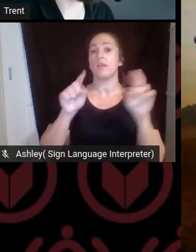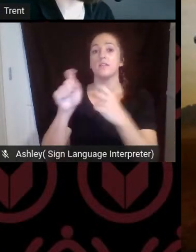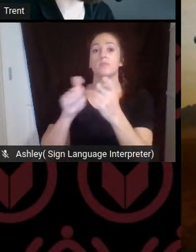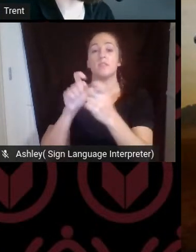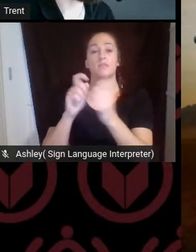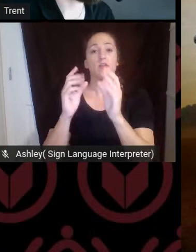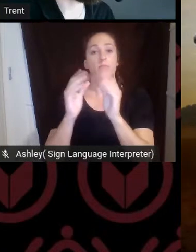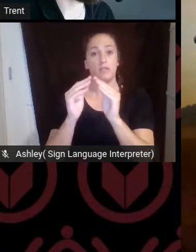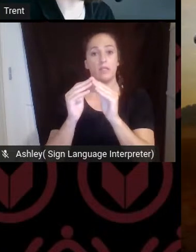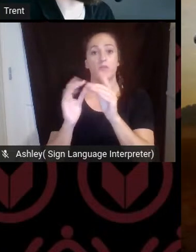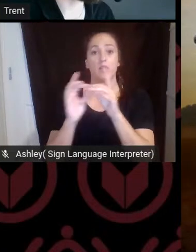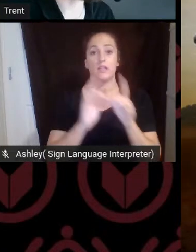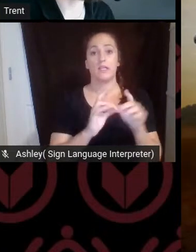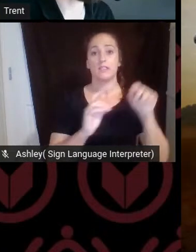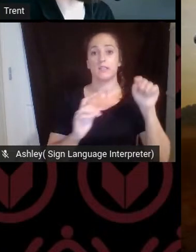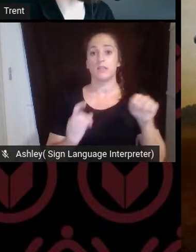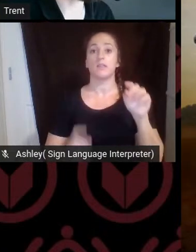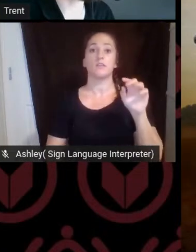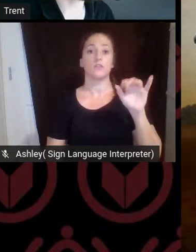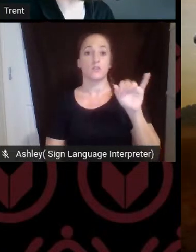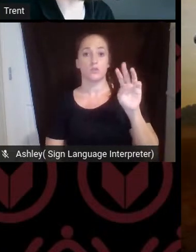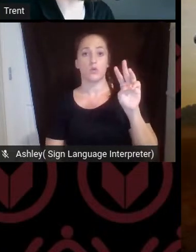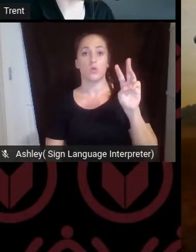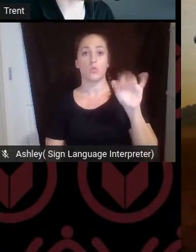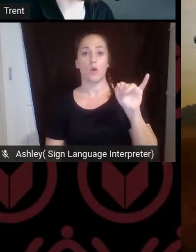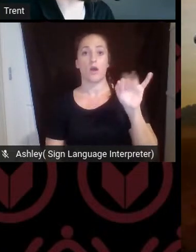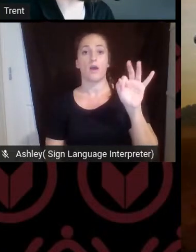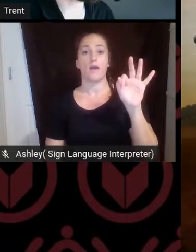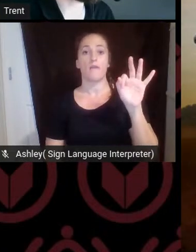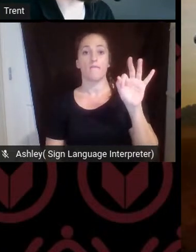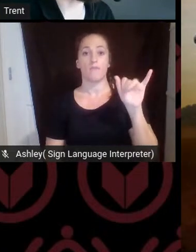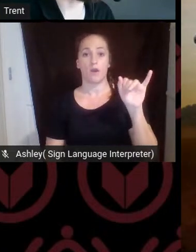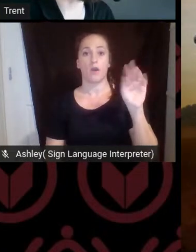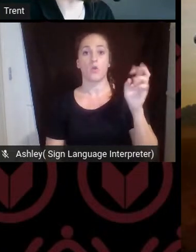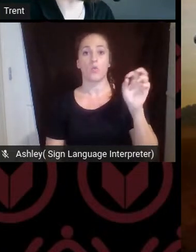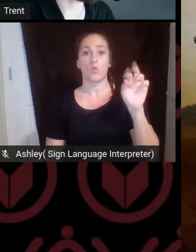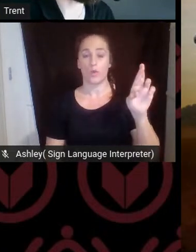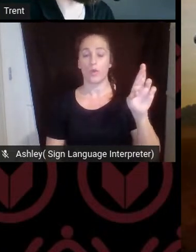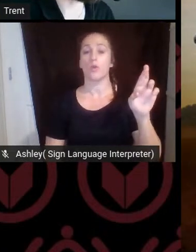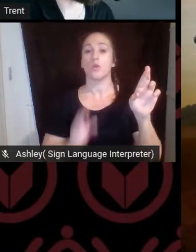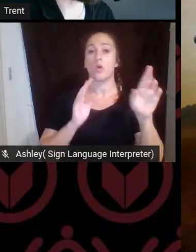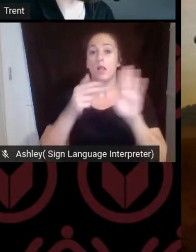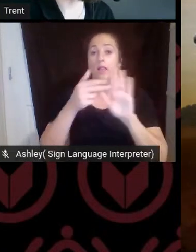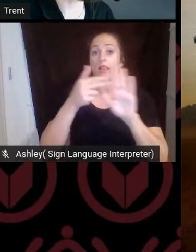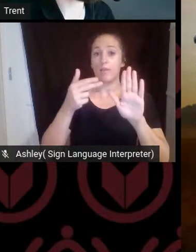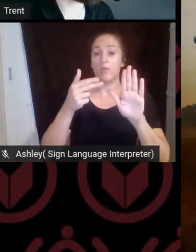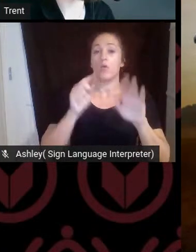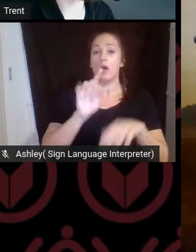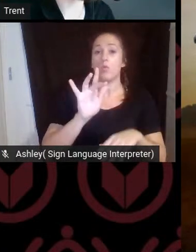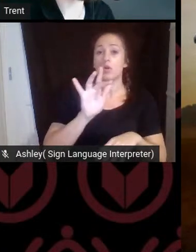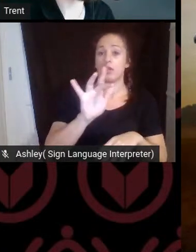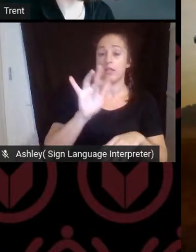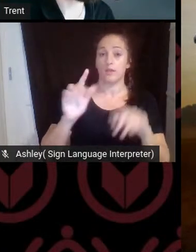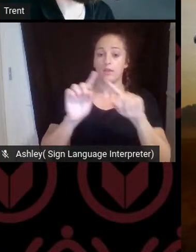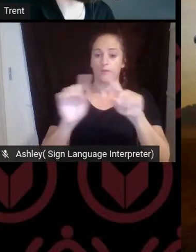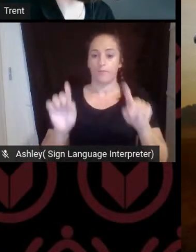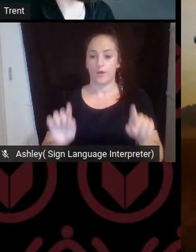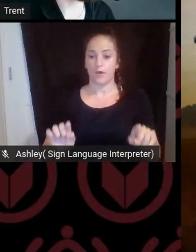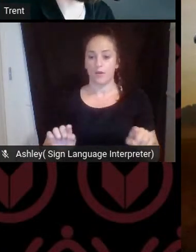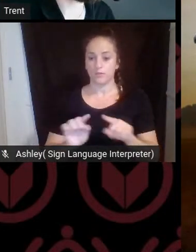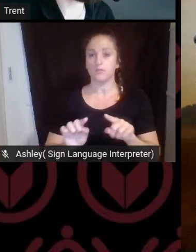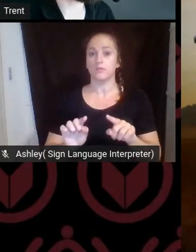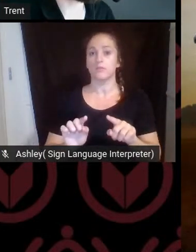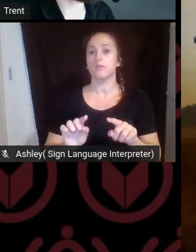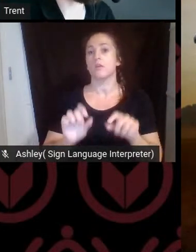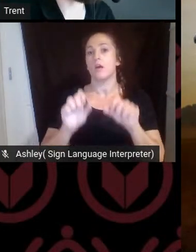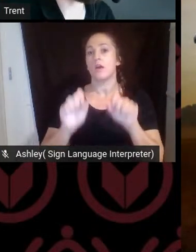Wi-Fi Warrior task. So what I'm going to do is I'm just going to click on my label, and I can select all